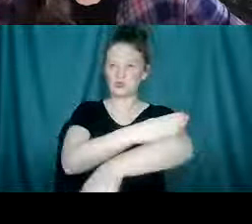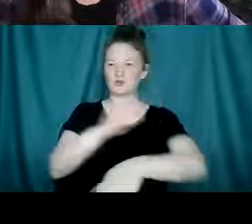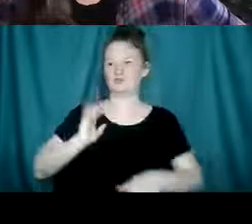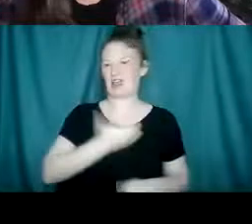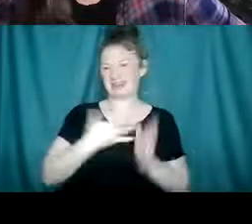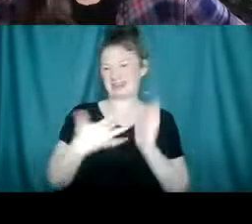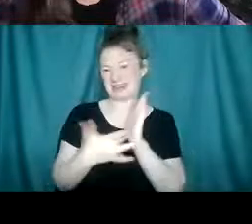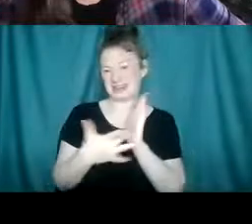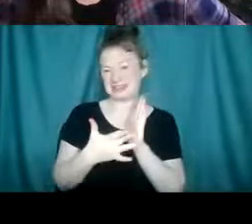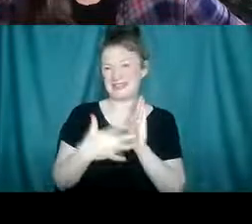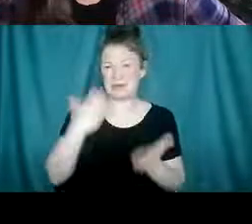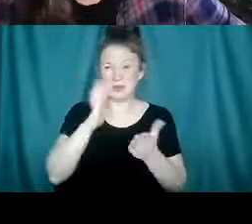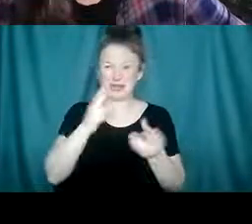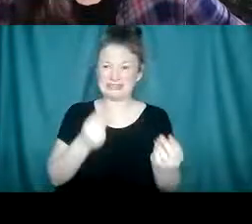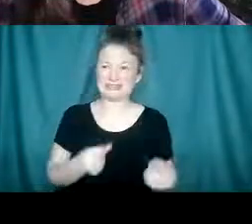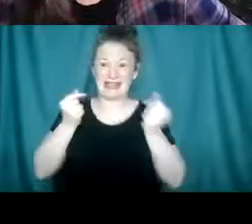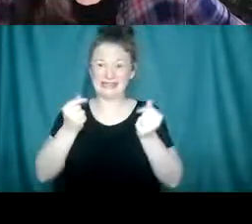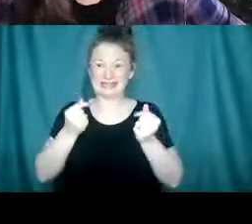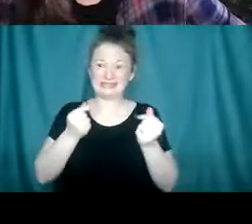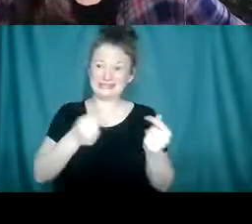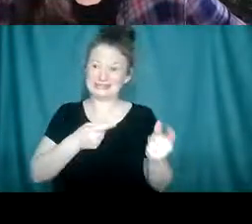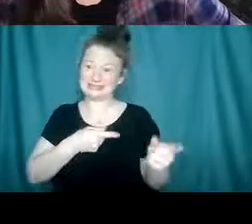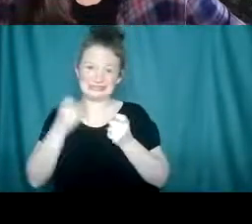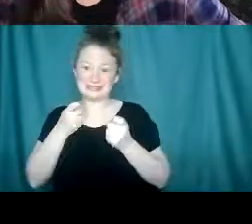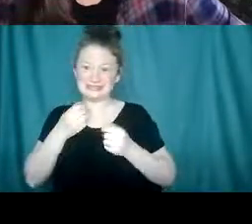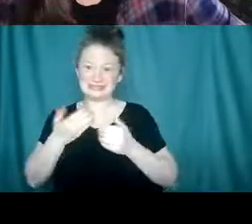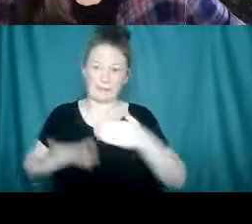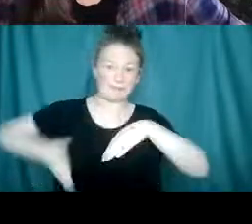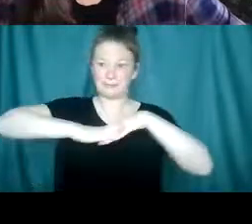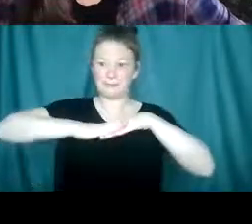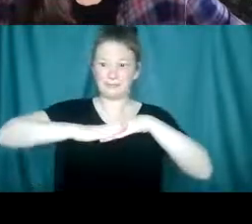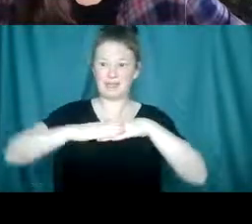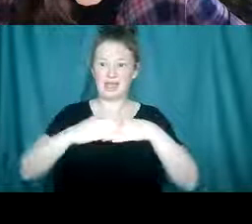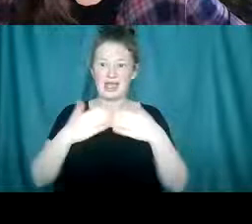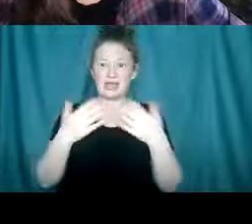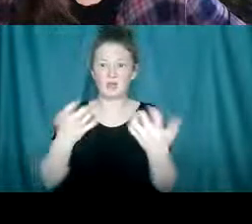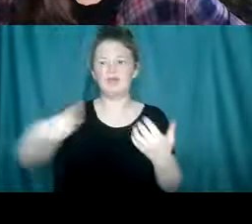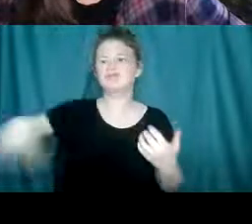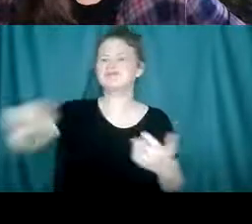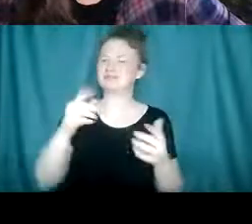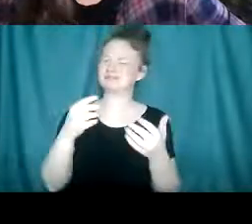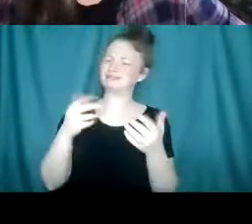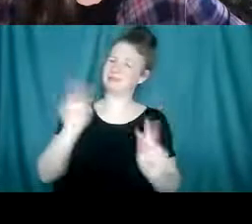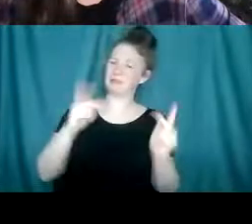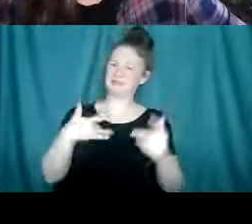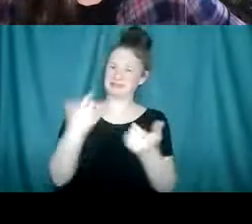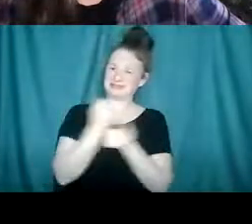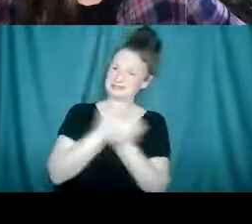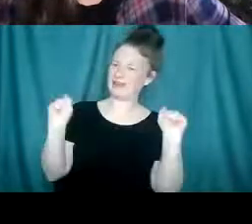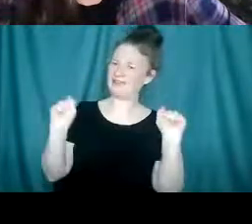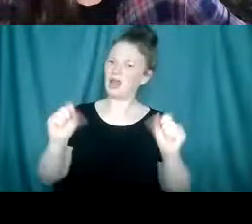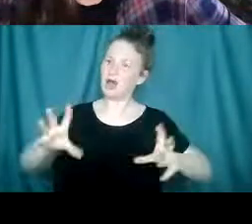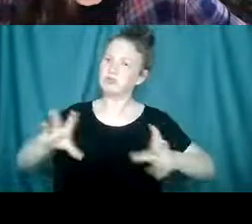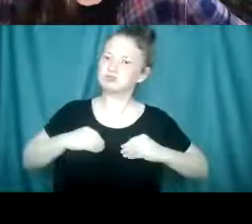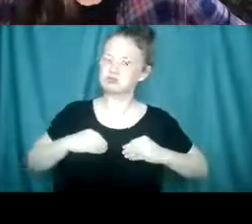won't take that long, or maybe we'll find a way to really secure and make the public feel safe about it.